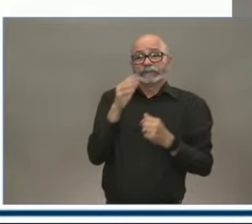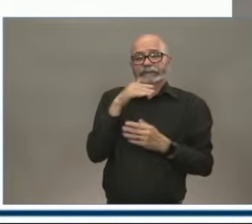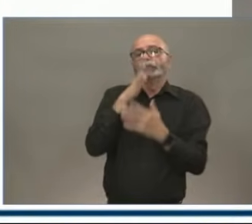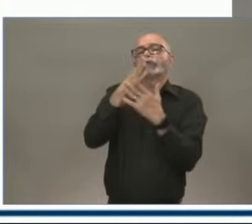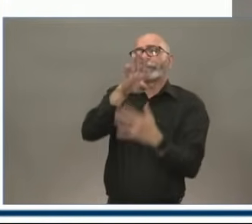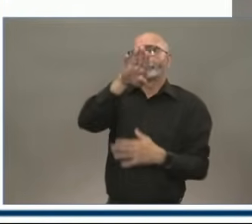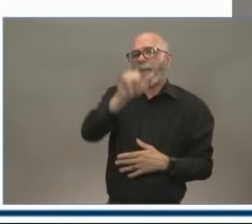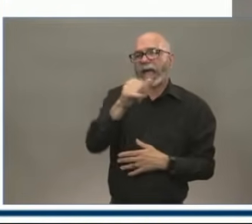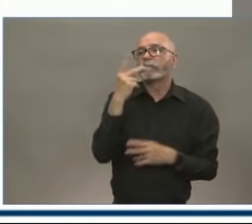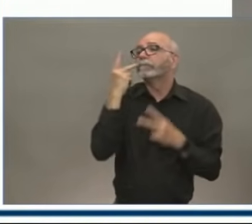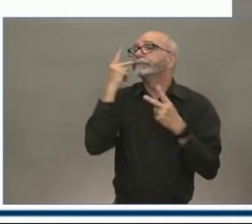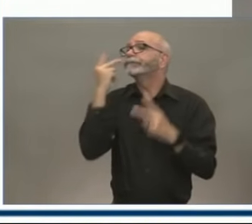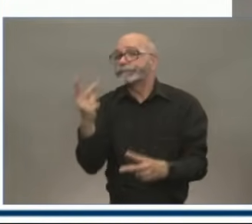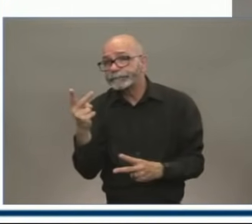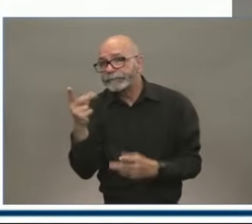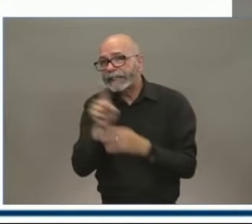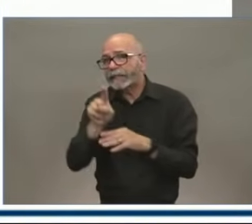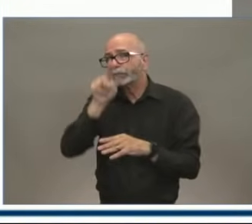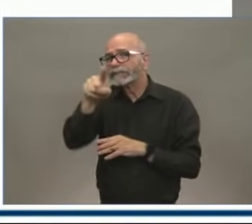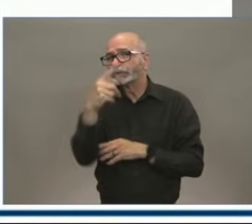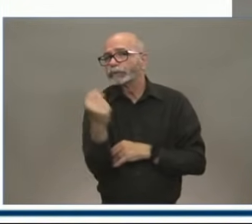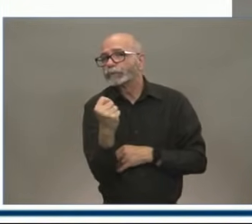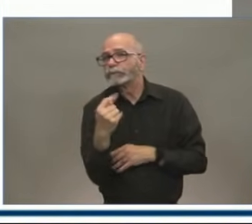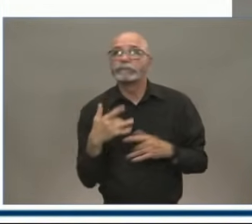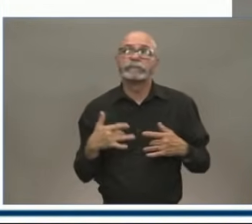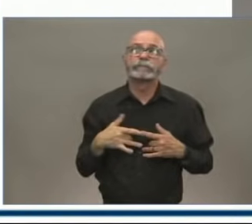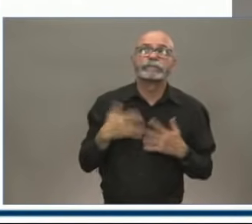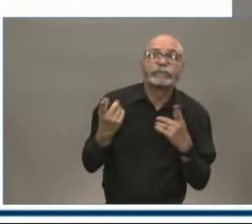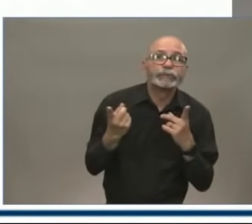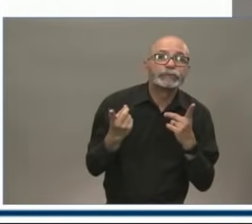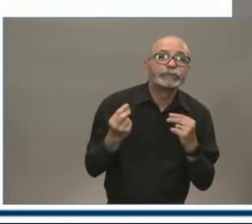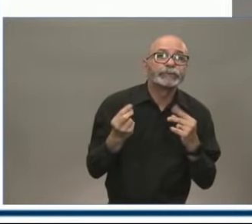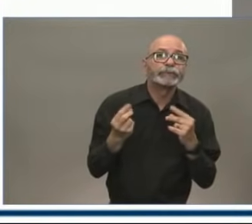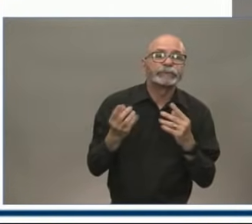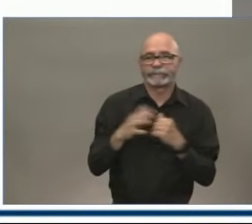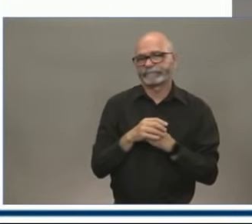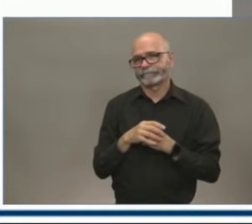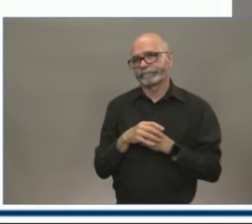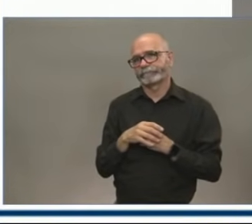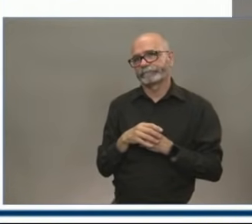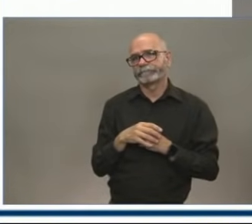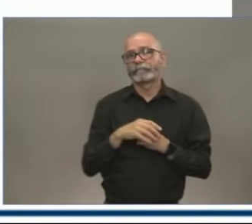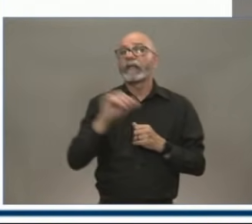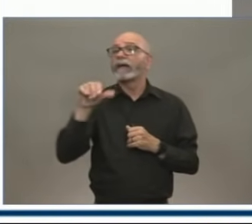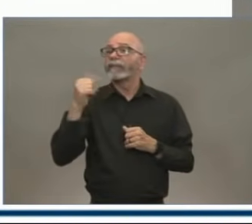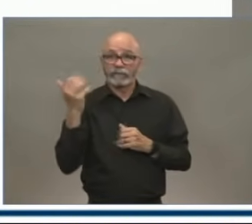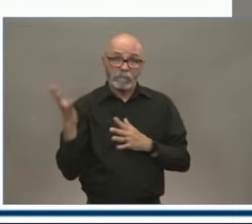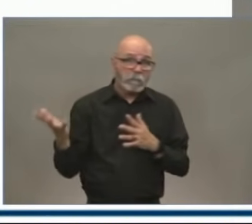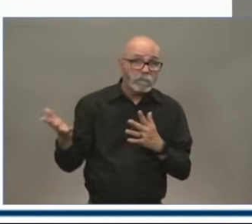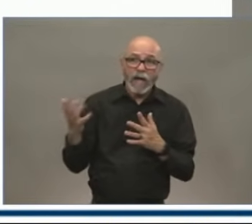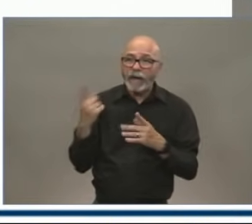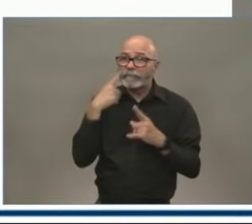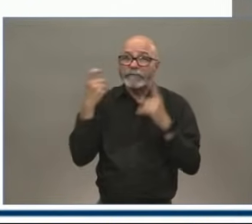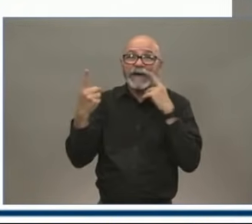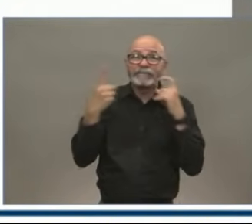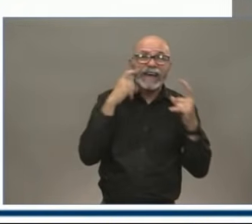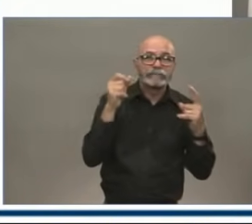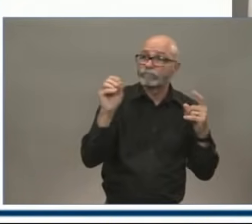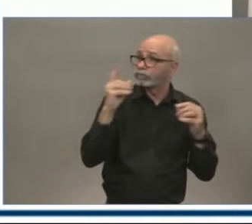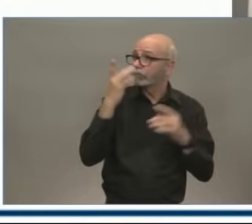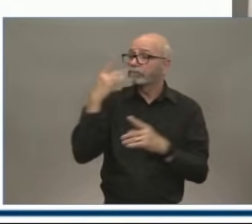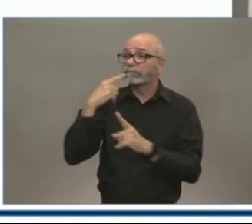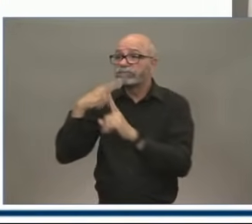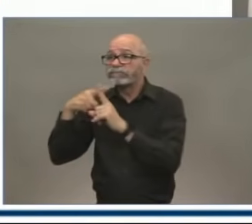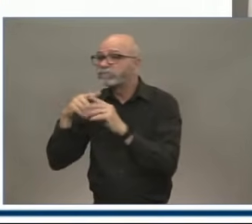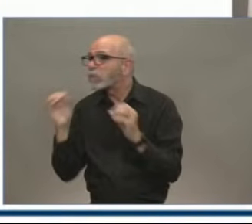discussions about what we do with that existing capacity and how we might use it in different ways around asymptomatic testing. Next question